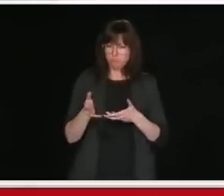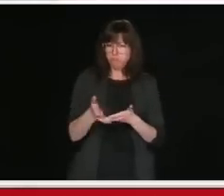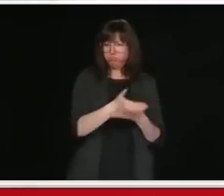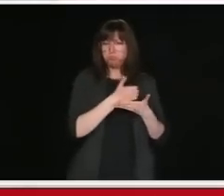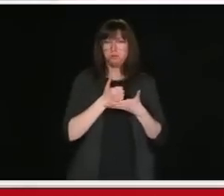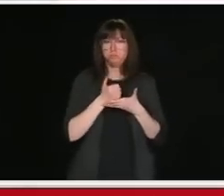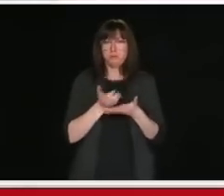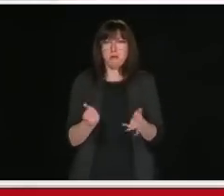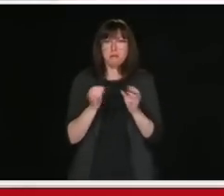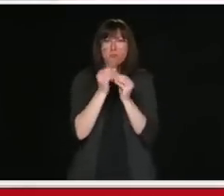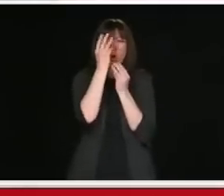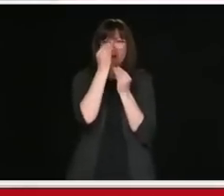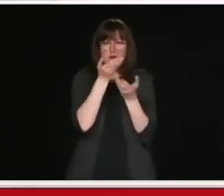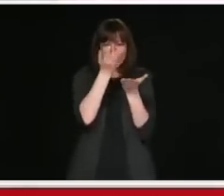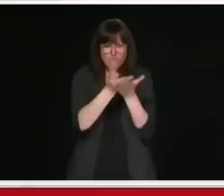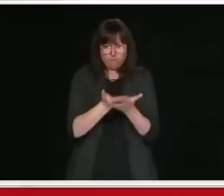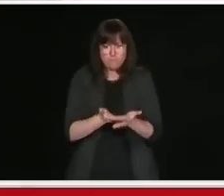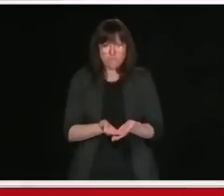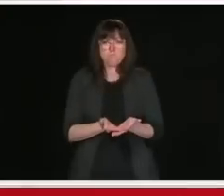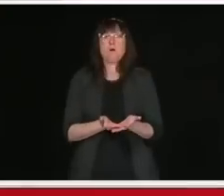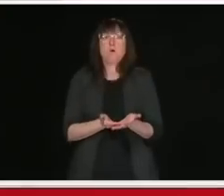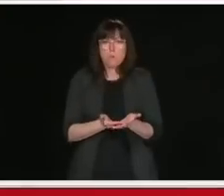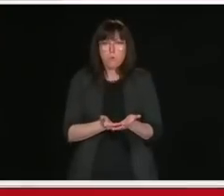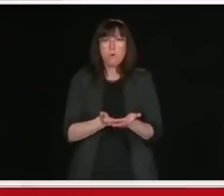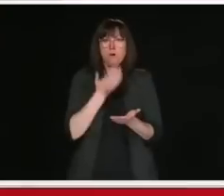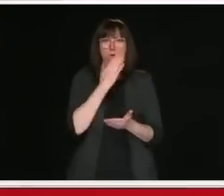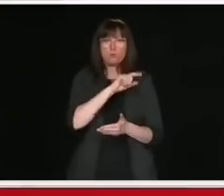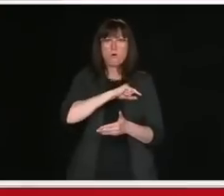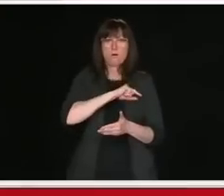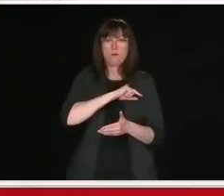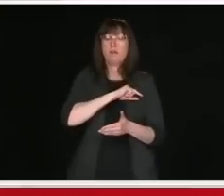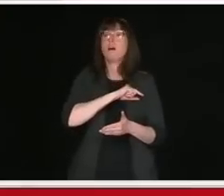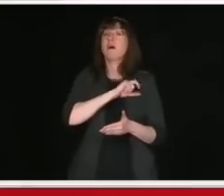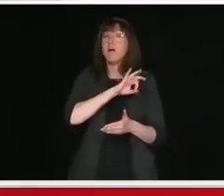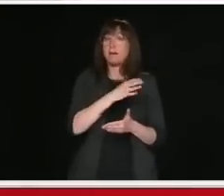we can share more information with you. You can go to